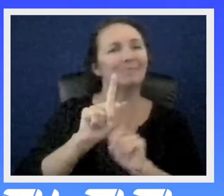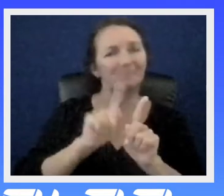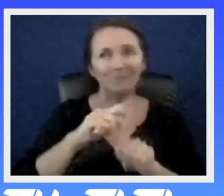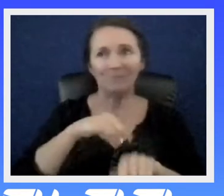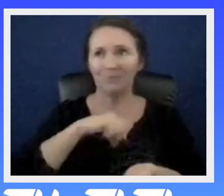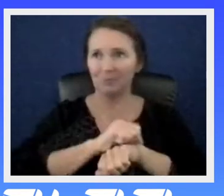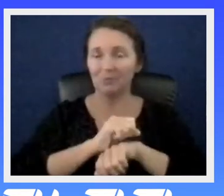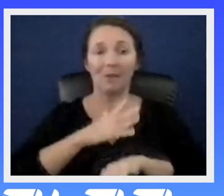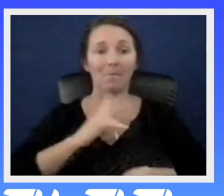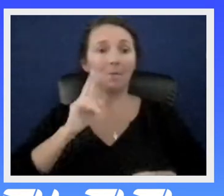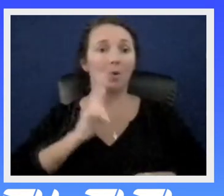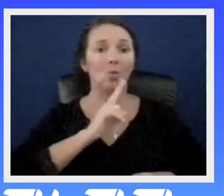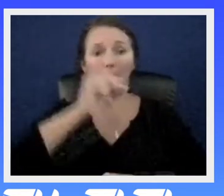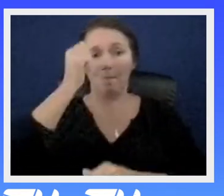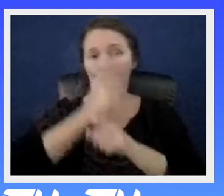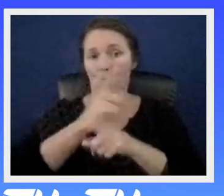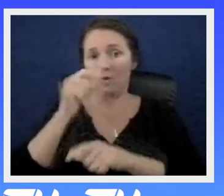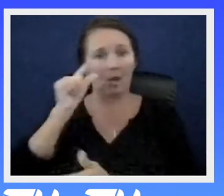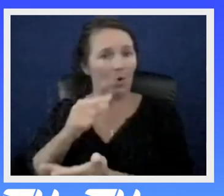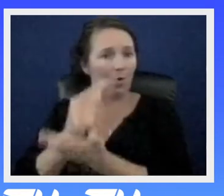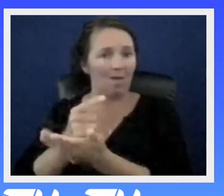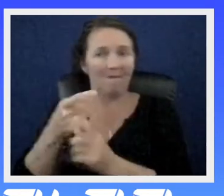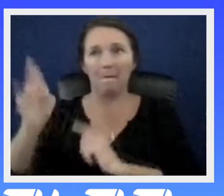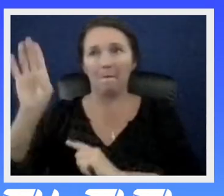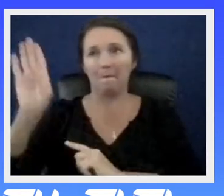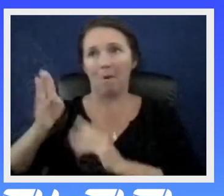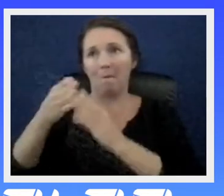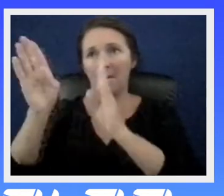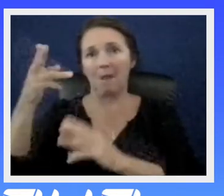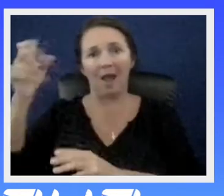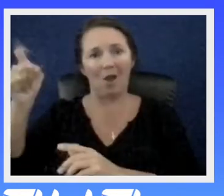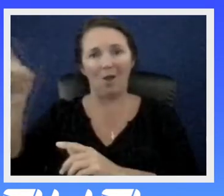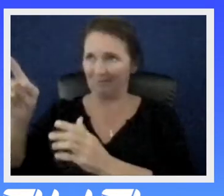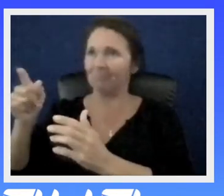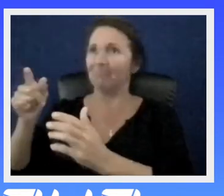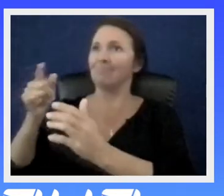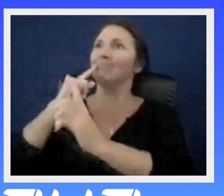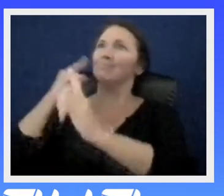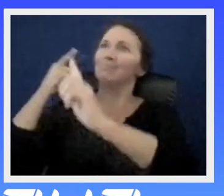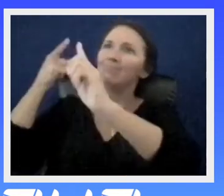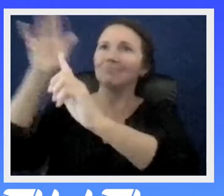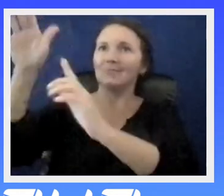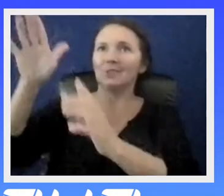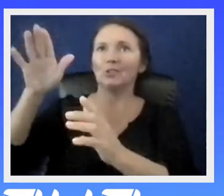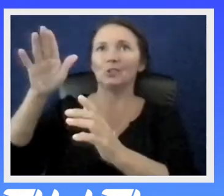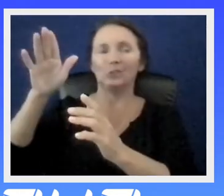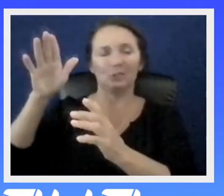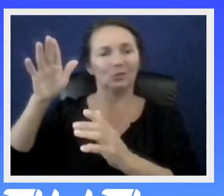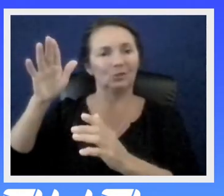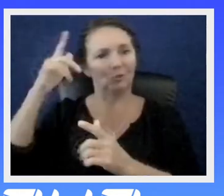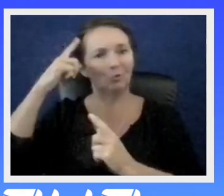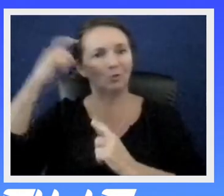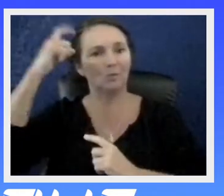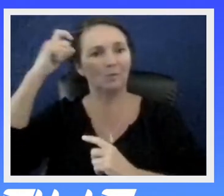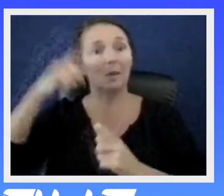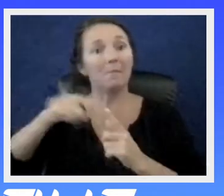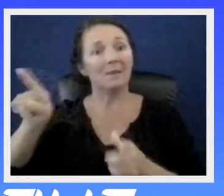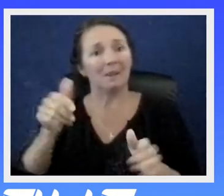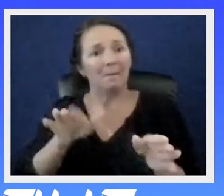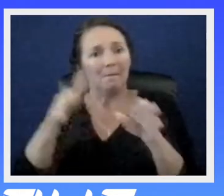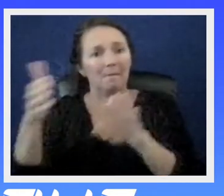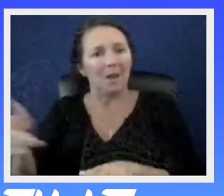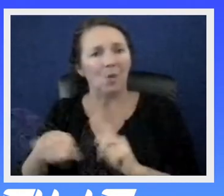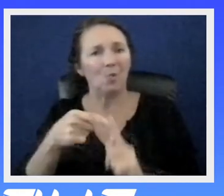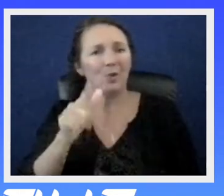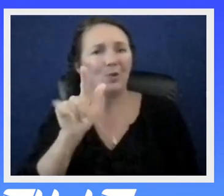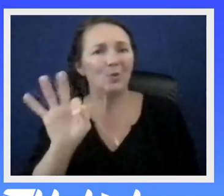did not graduate from a Boston public high school and reach his dreams. Instead, he passed away while in the custody of a state prison when he was only 29 years